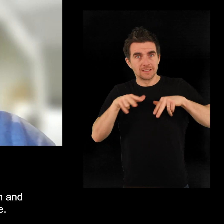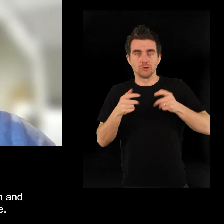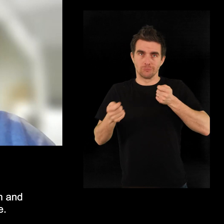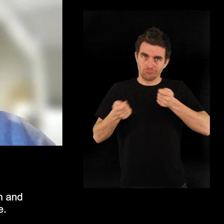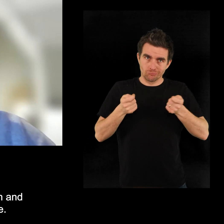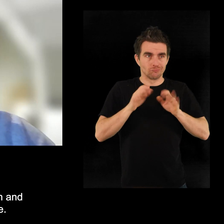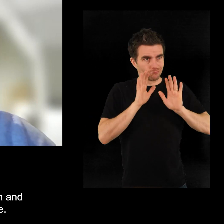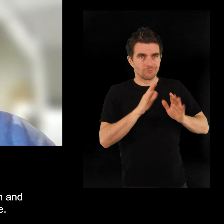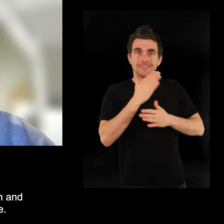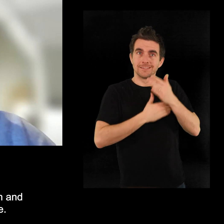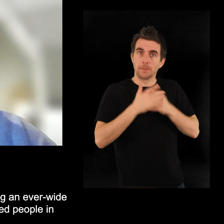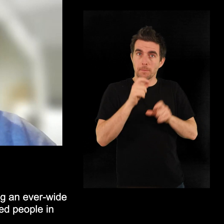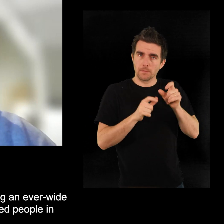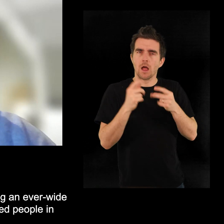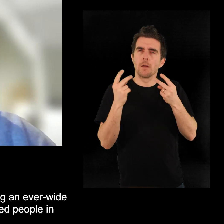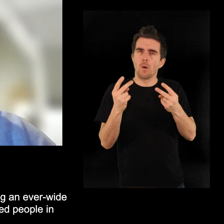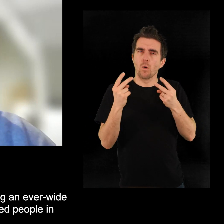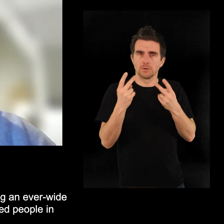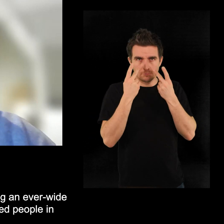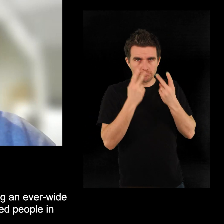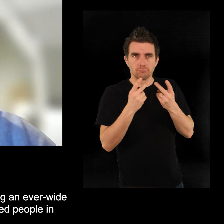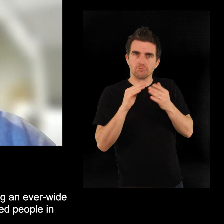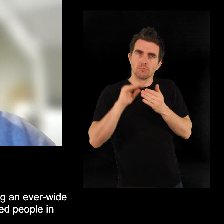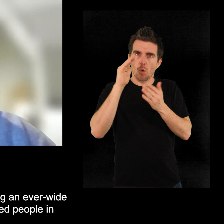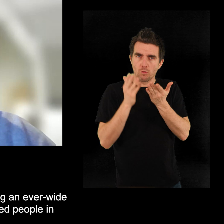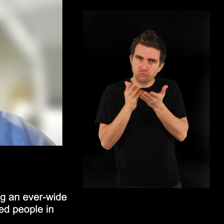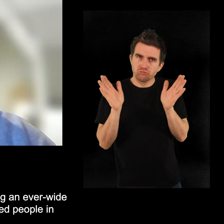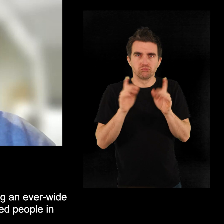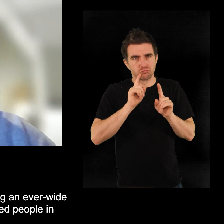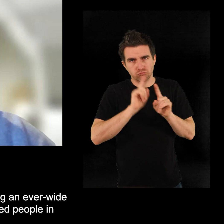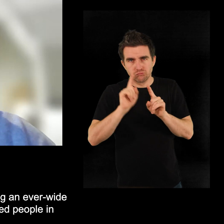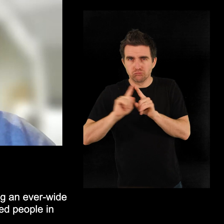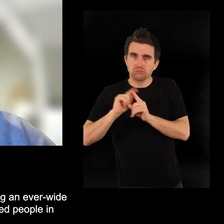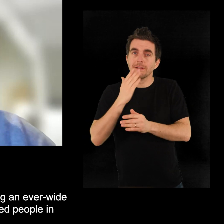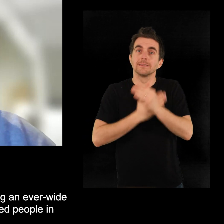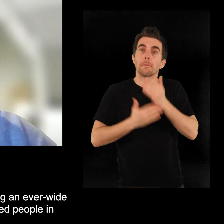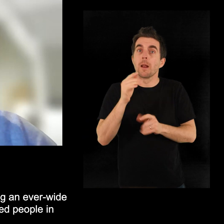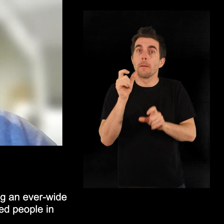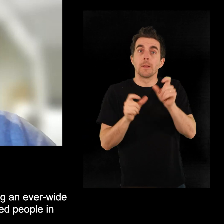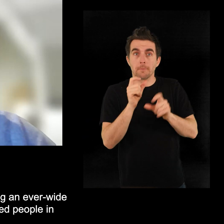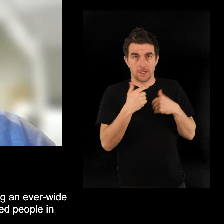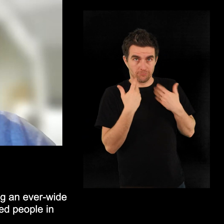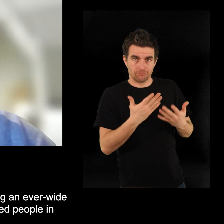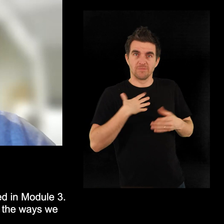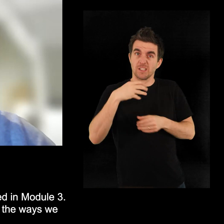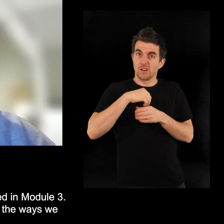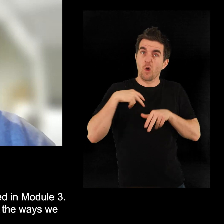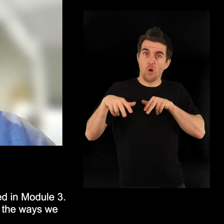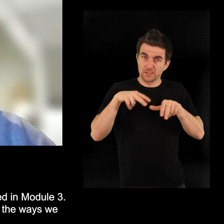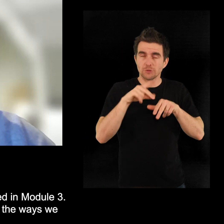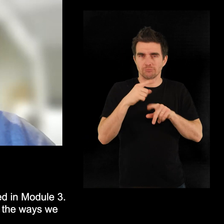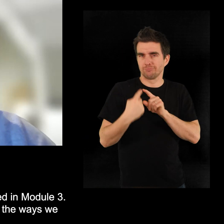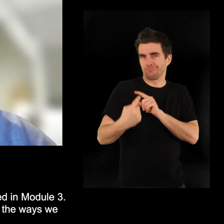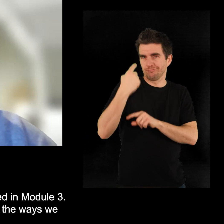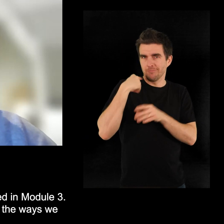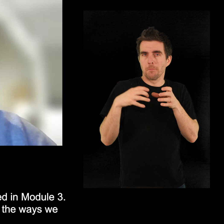by disabled people. The importance of developing an ever-wide range and diversity of disabled people in our